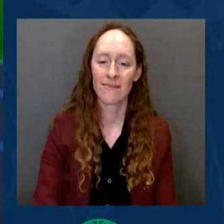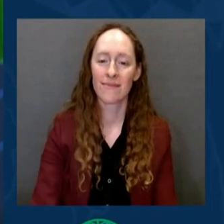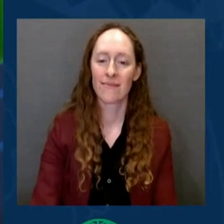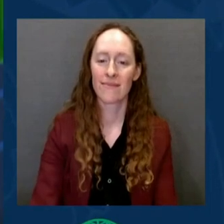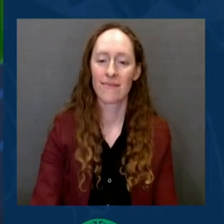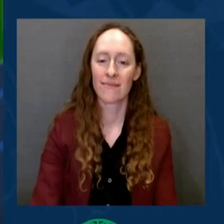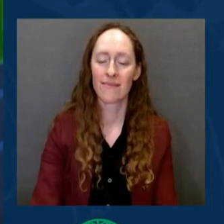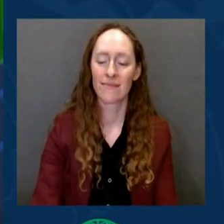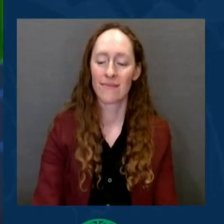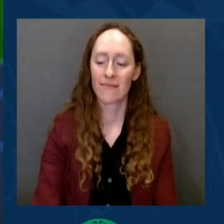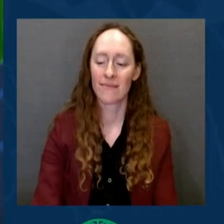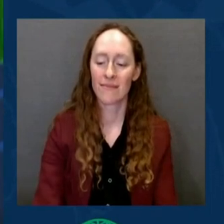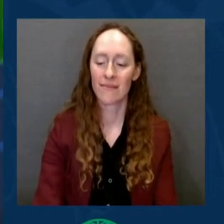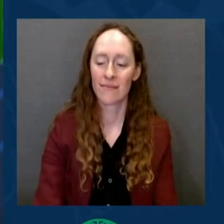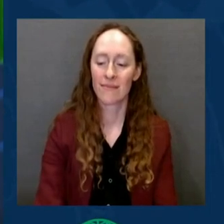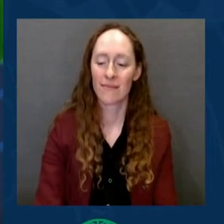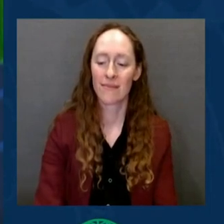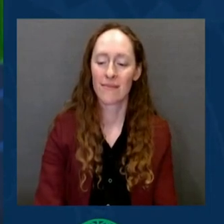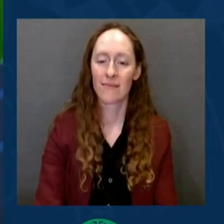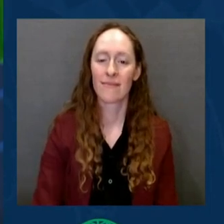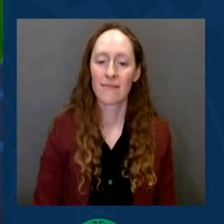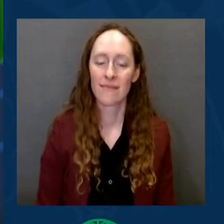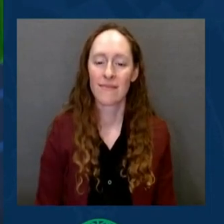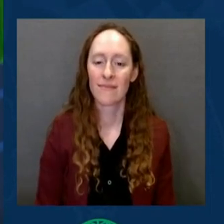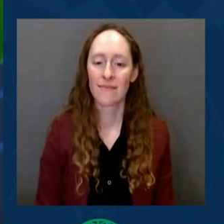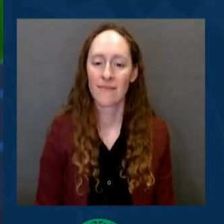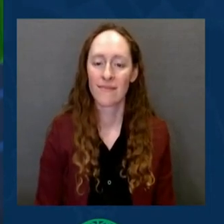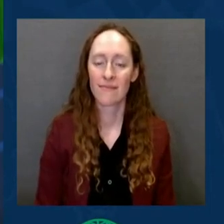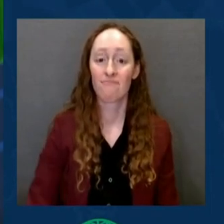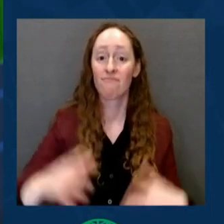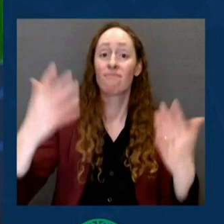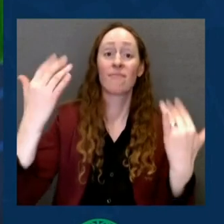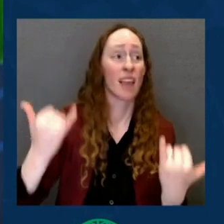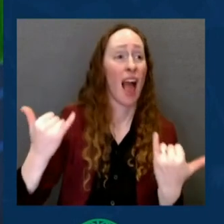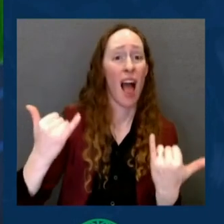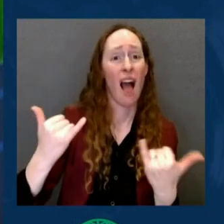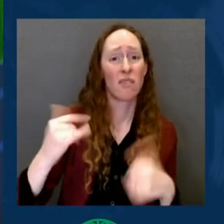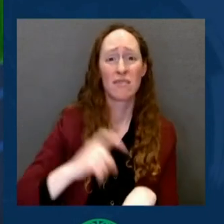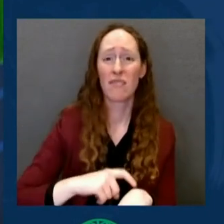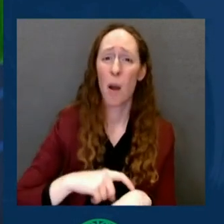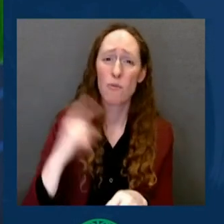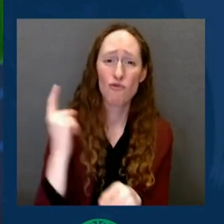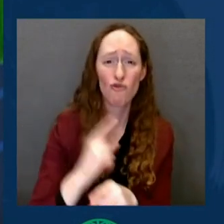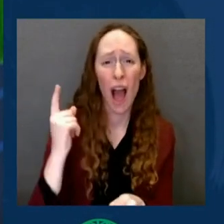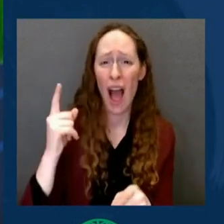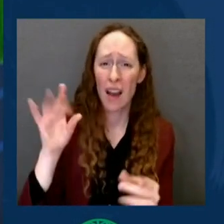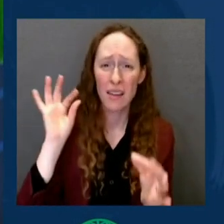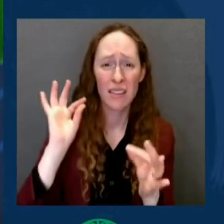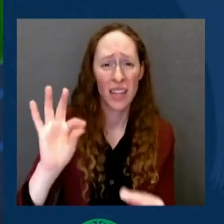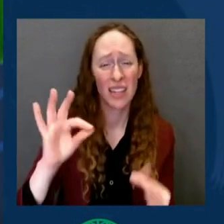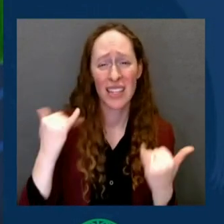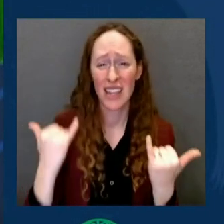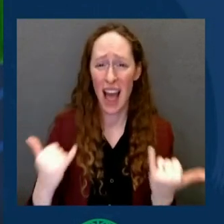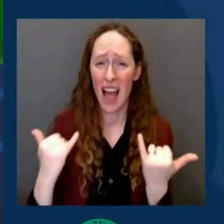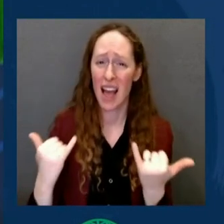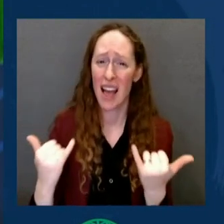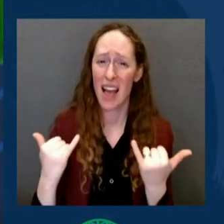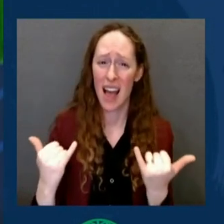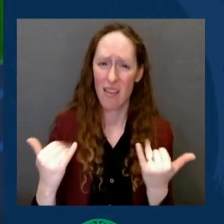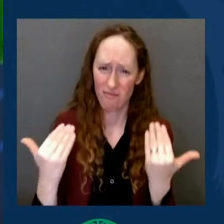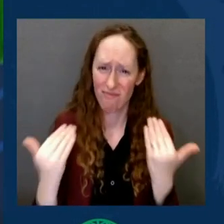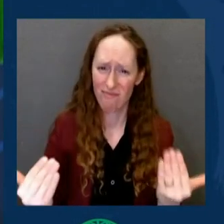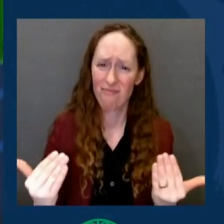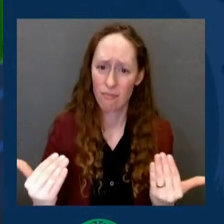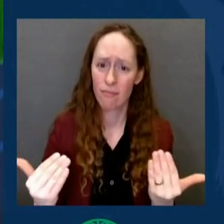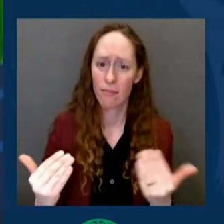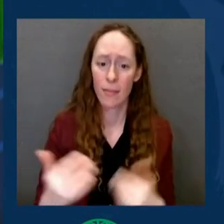right to take vigorous action in the field of agriculture and food security.